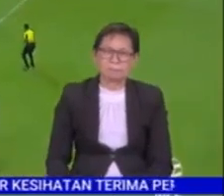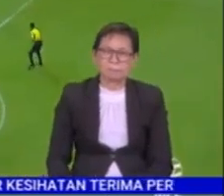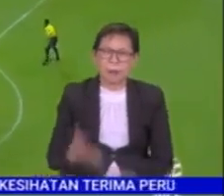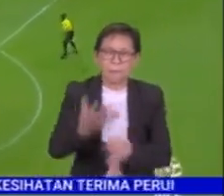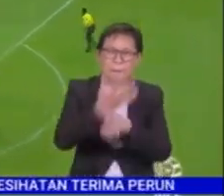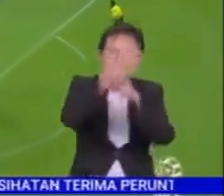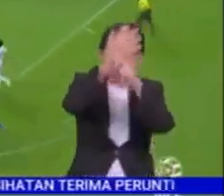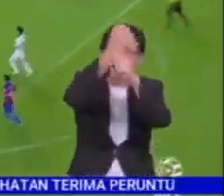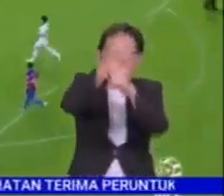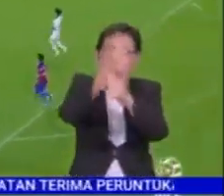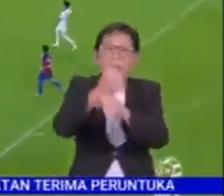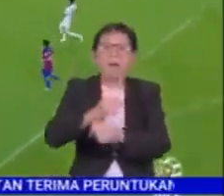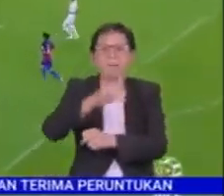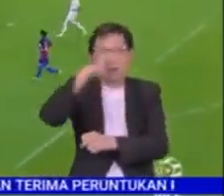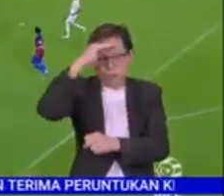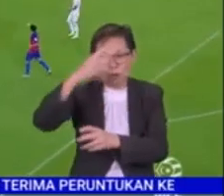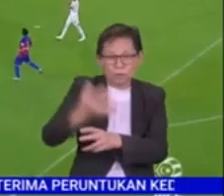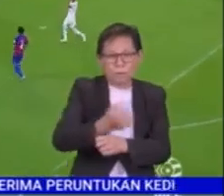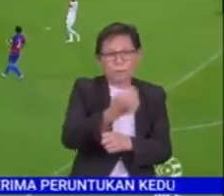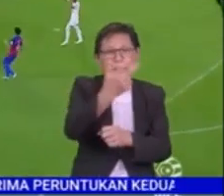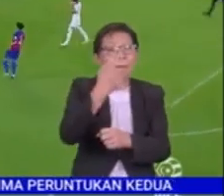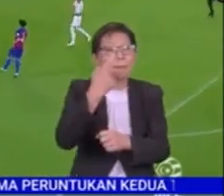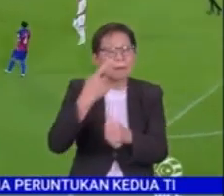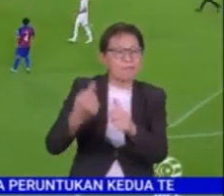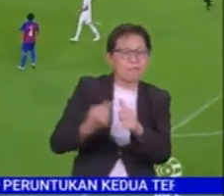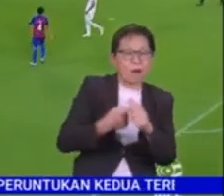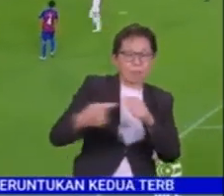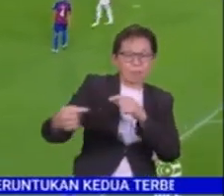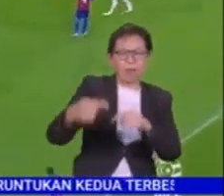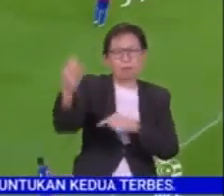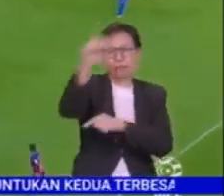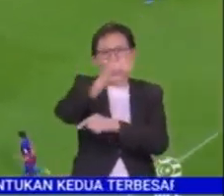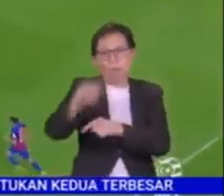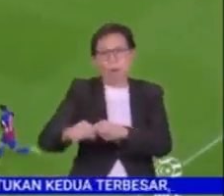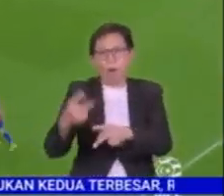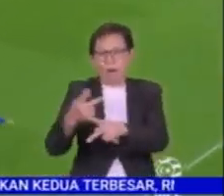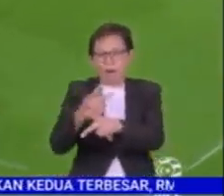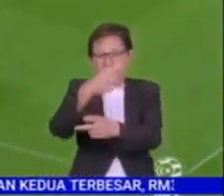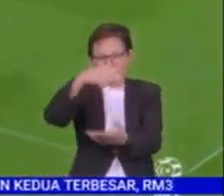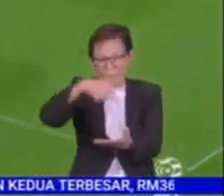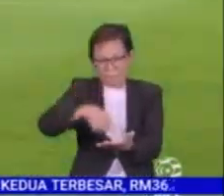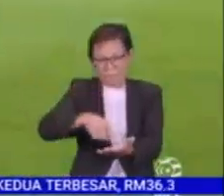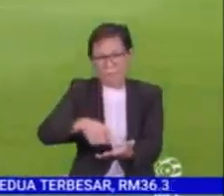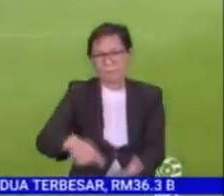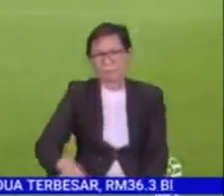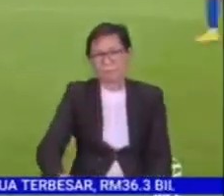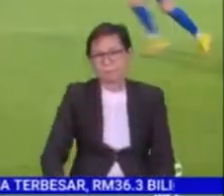Kemenangan itu juga membolehkan JDT meraih 3 mata pertama bagi saingan Liga Super musim ini.